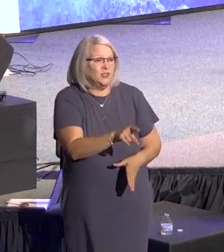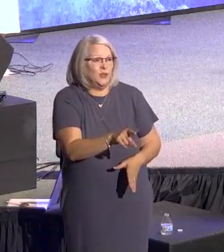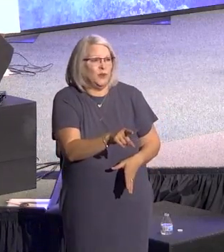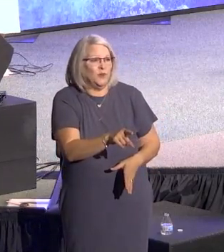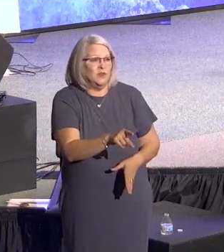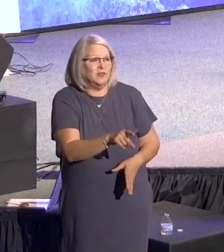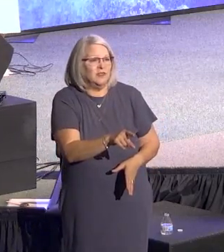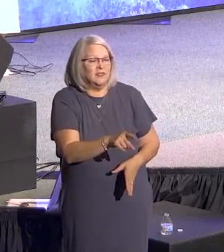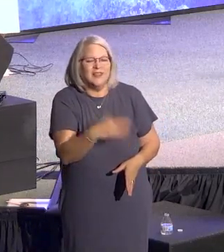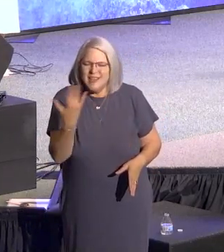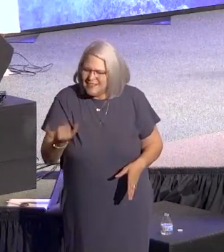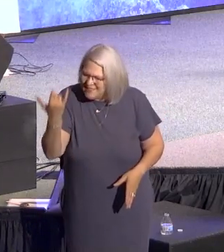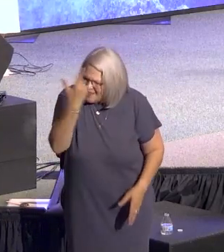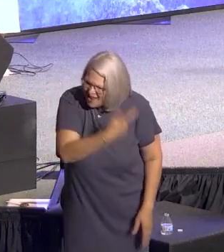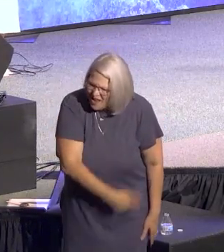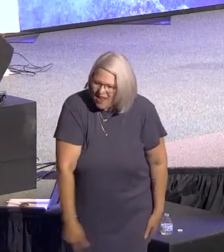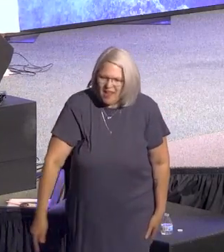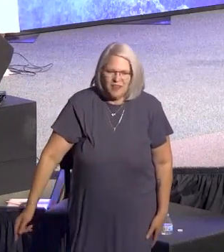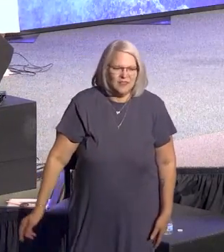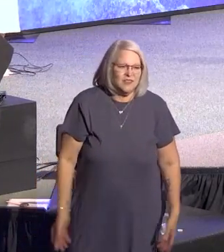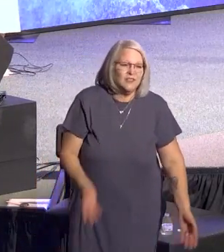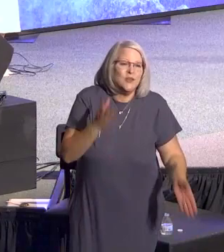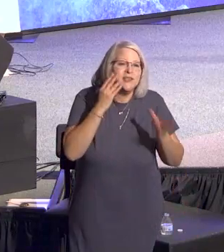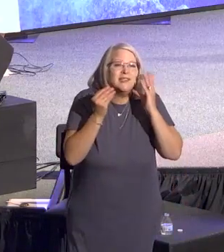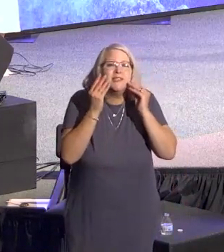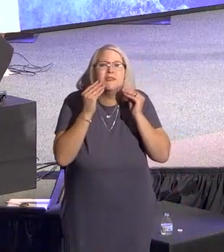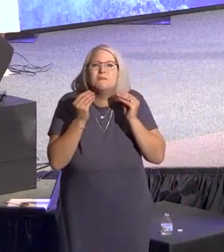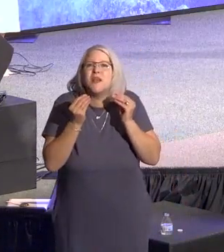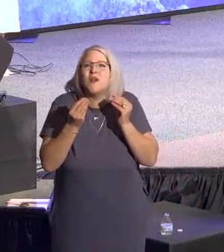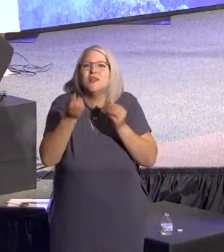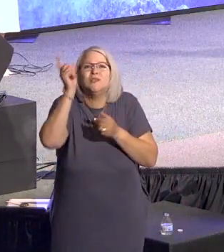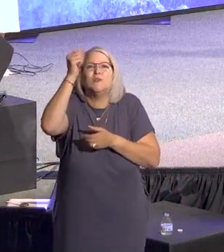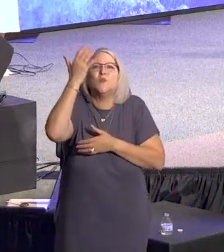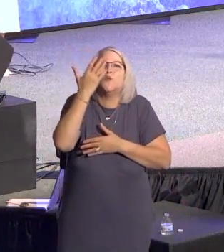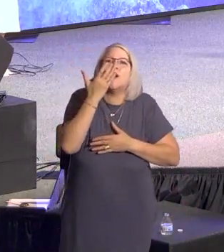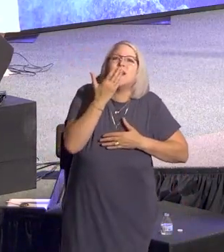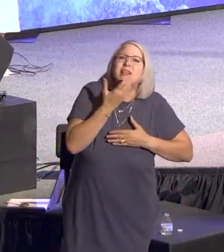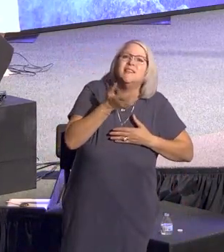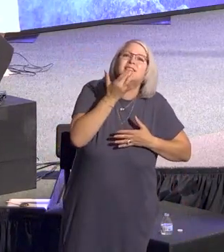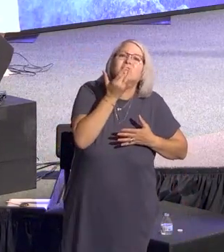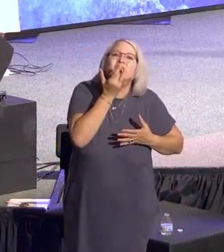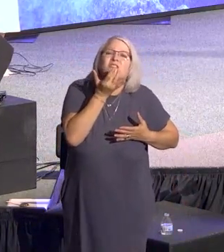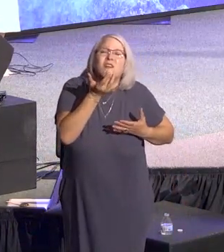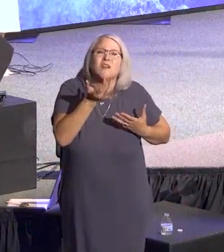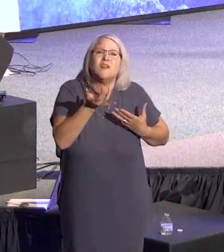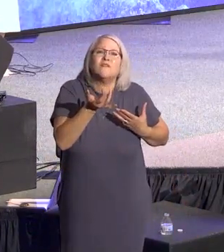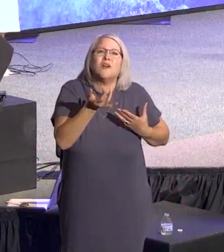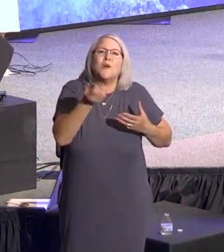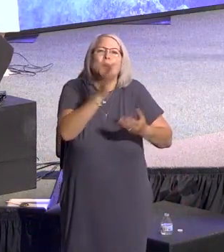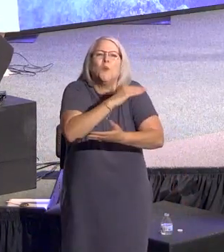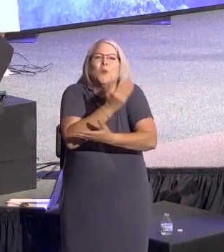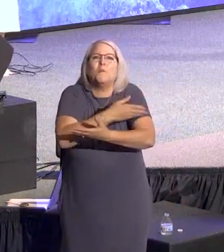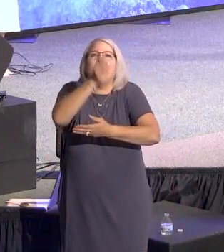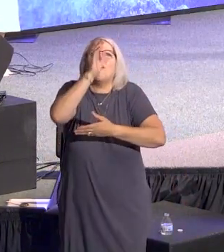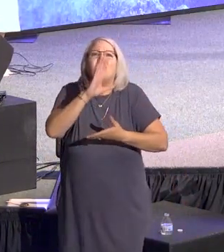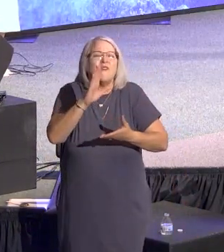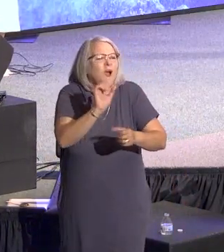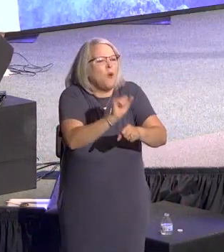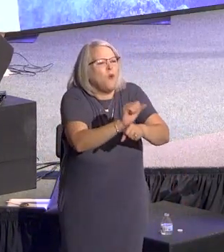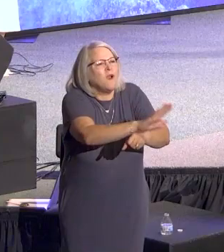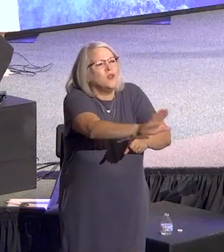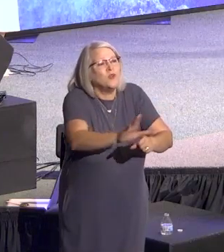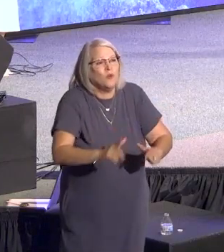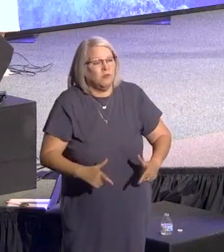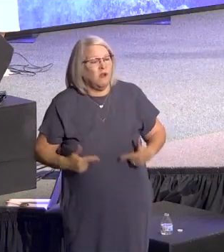living today to experience the grace, the favor, the power of God at work in your